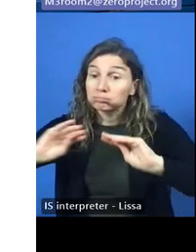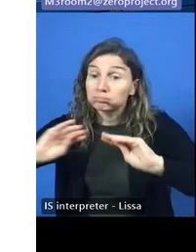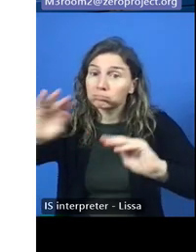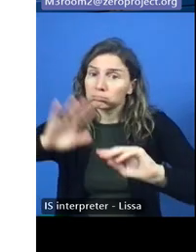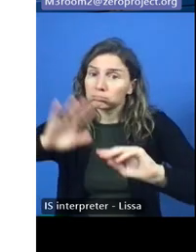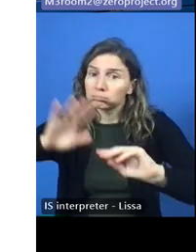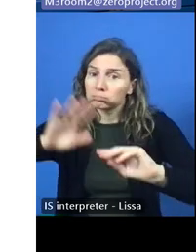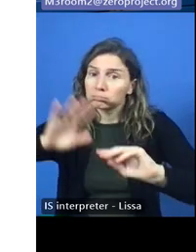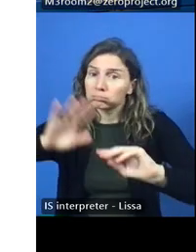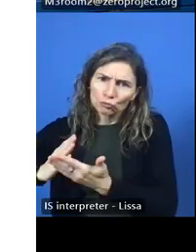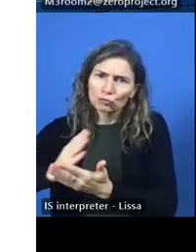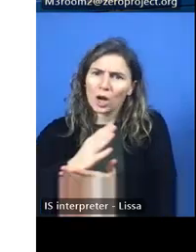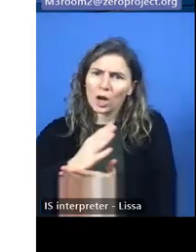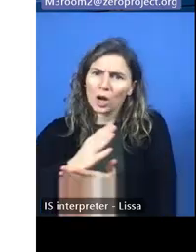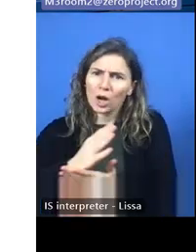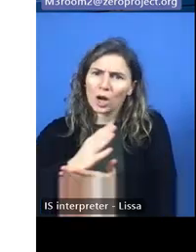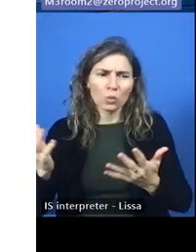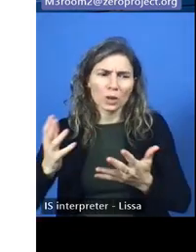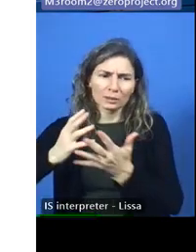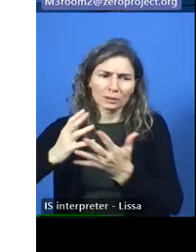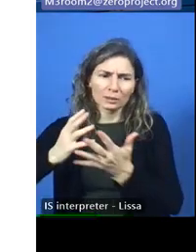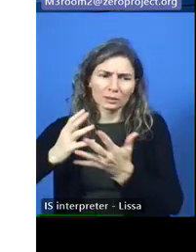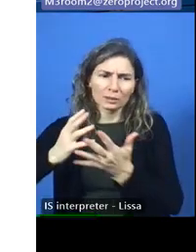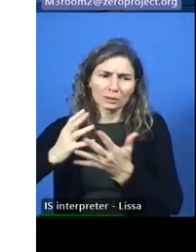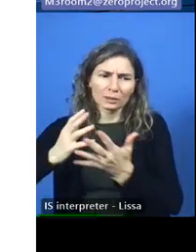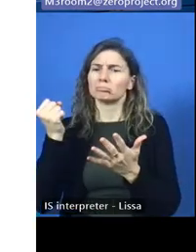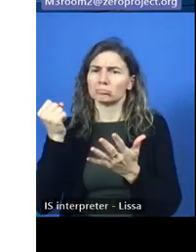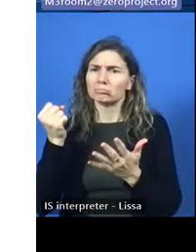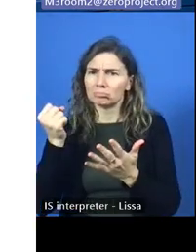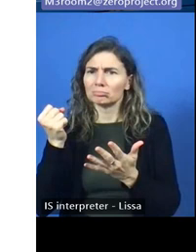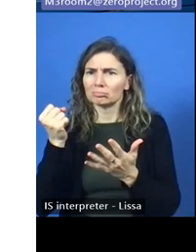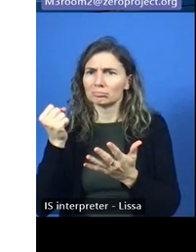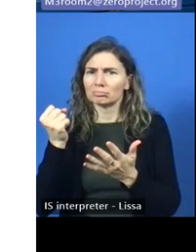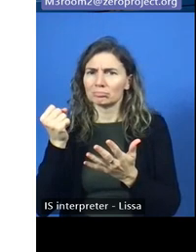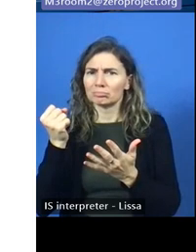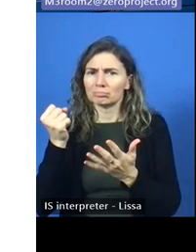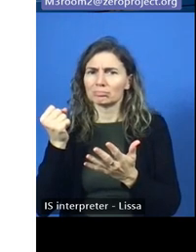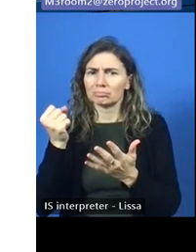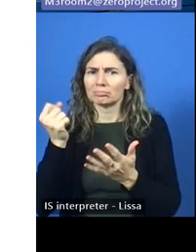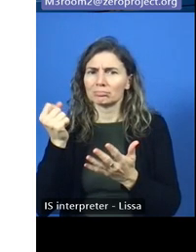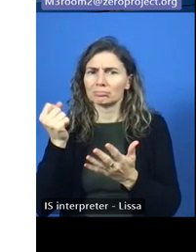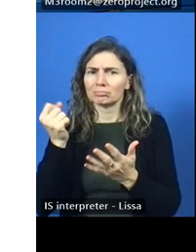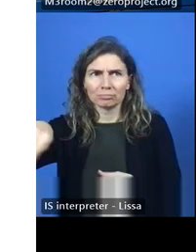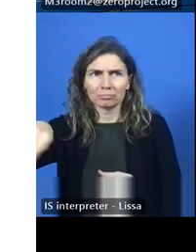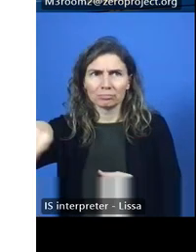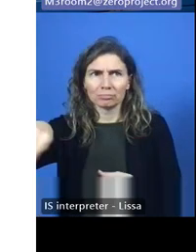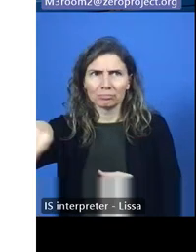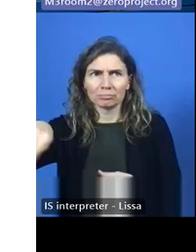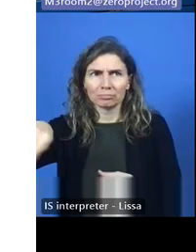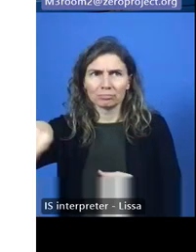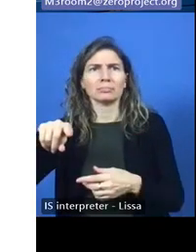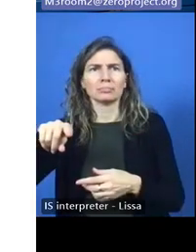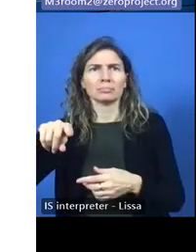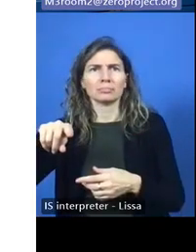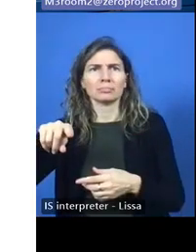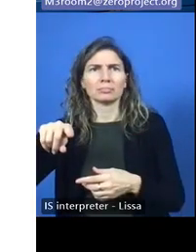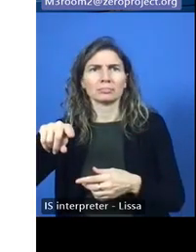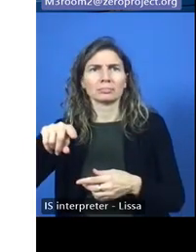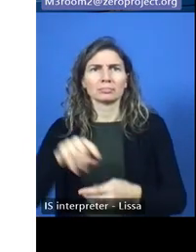and create deaf communities in the Amazonian regions. Hoy les